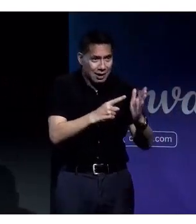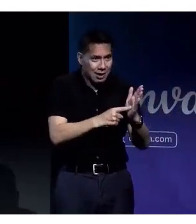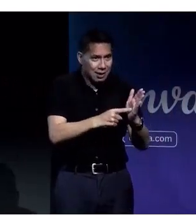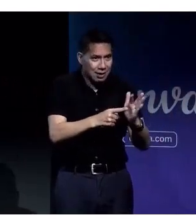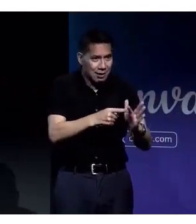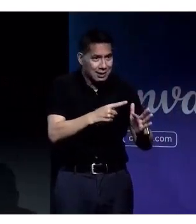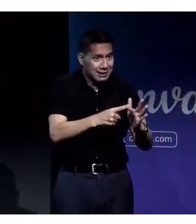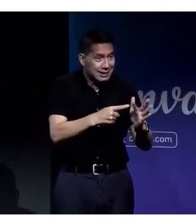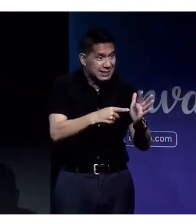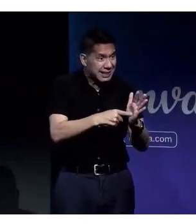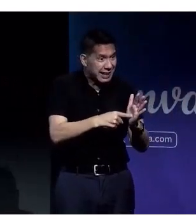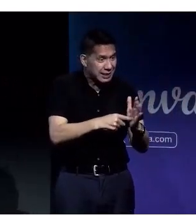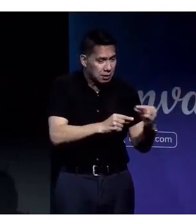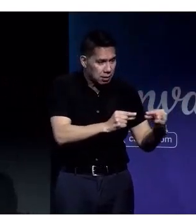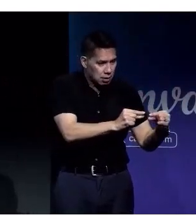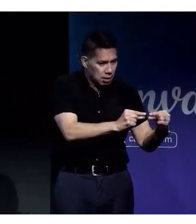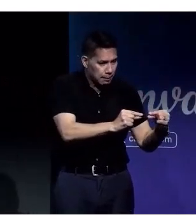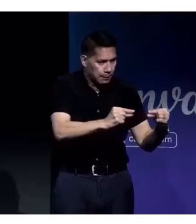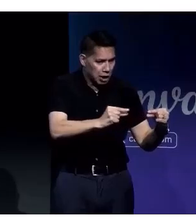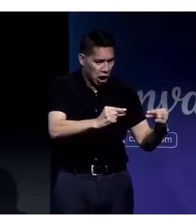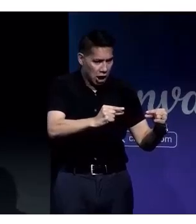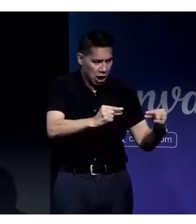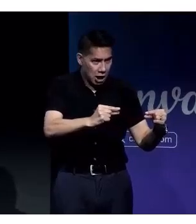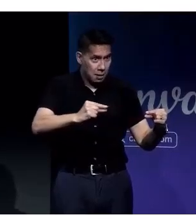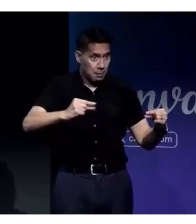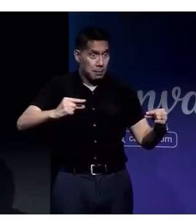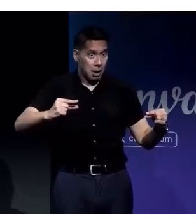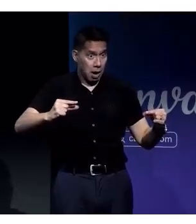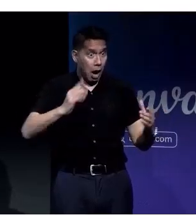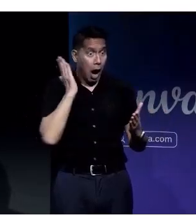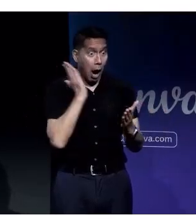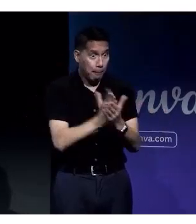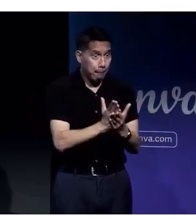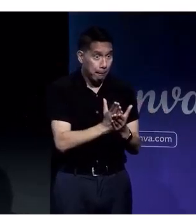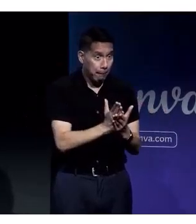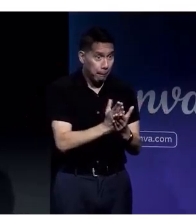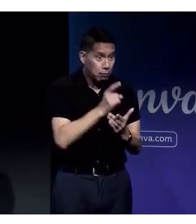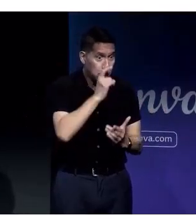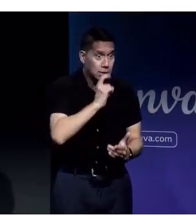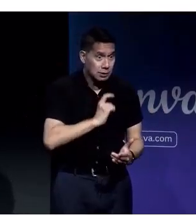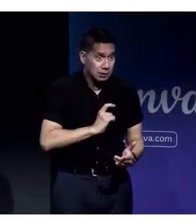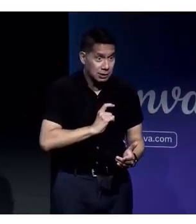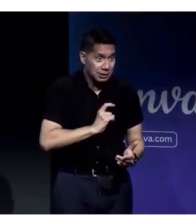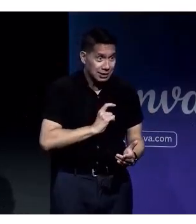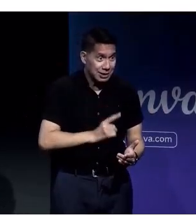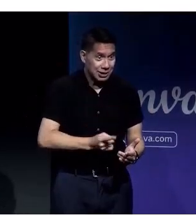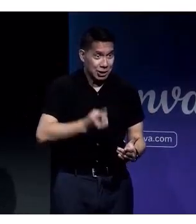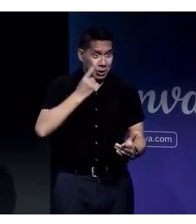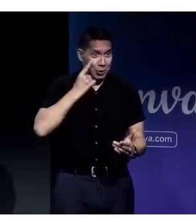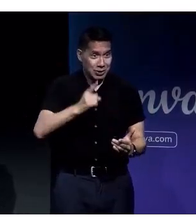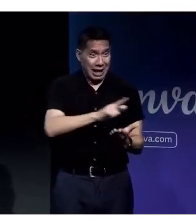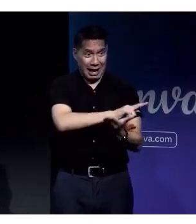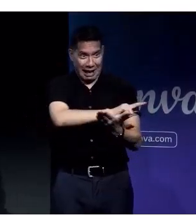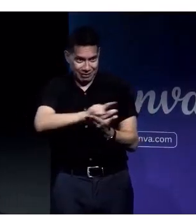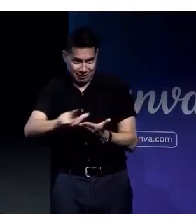is incrementally getting bigger from left to right. I promise. You'll see it in the later